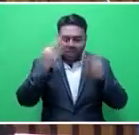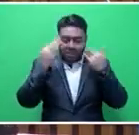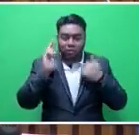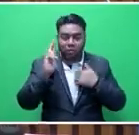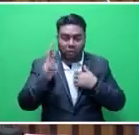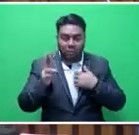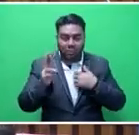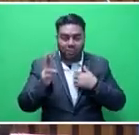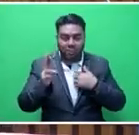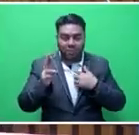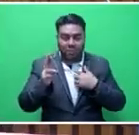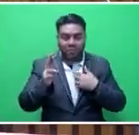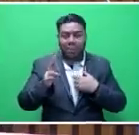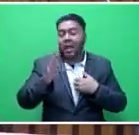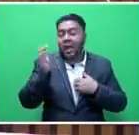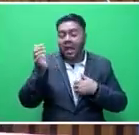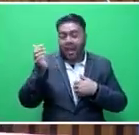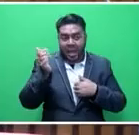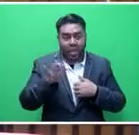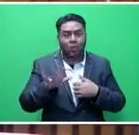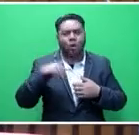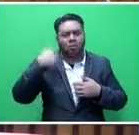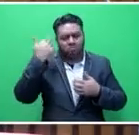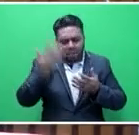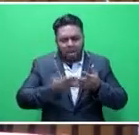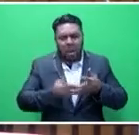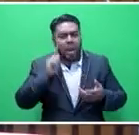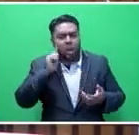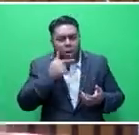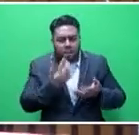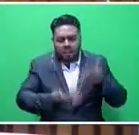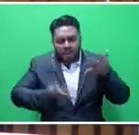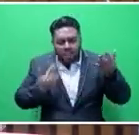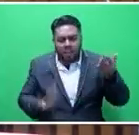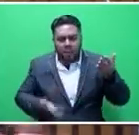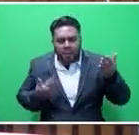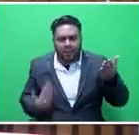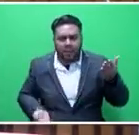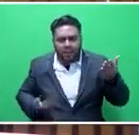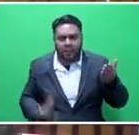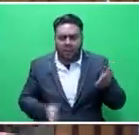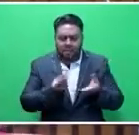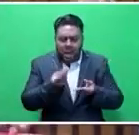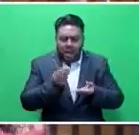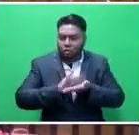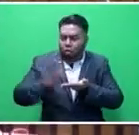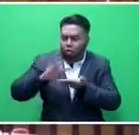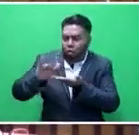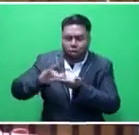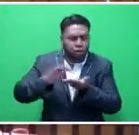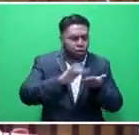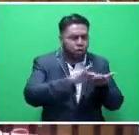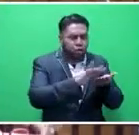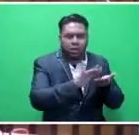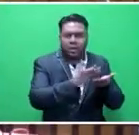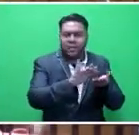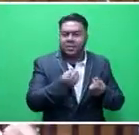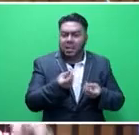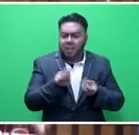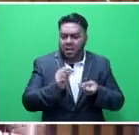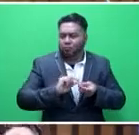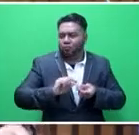sir, and she went on about how maybe giving money here, there. We are the